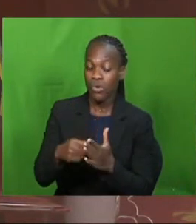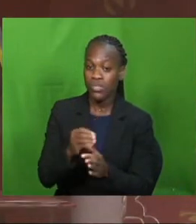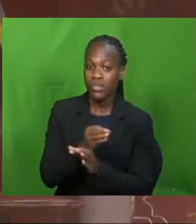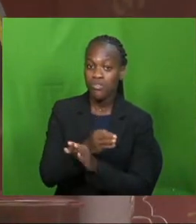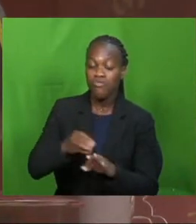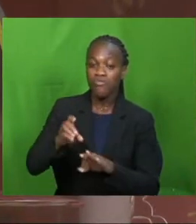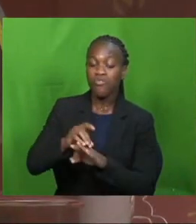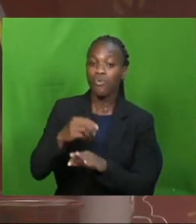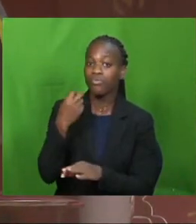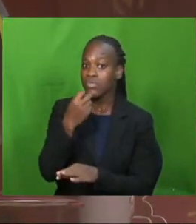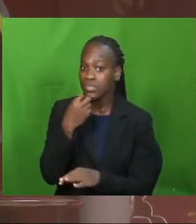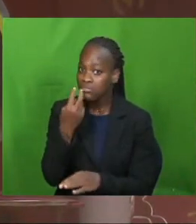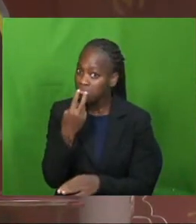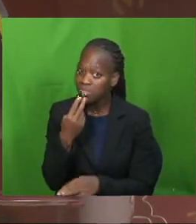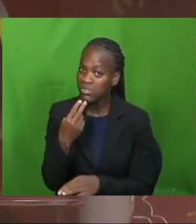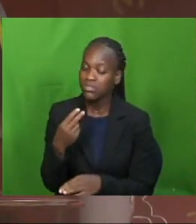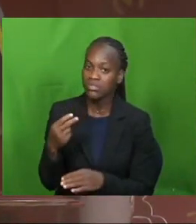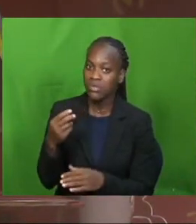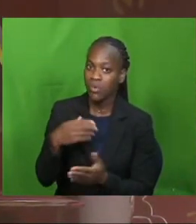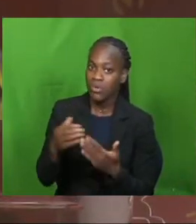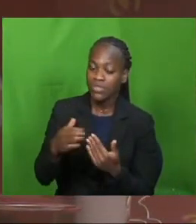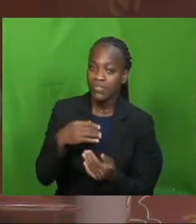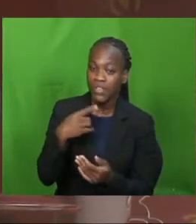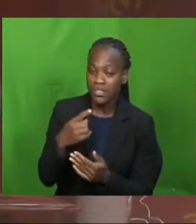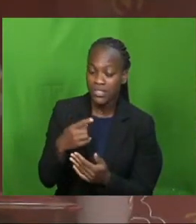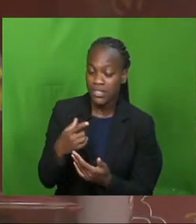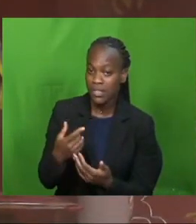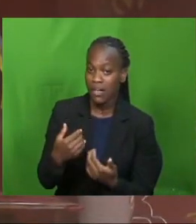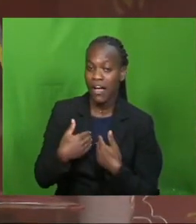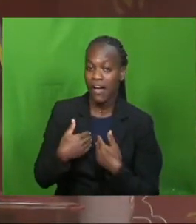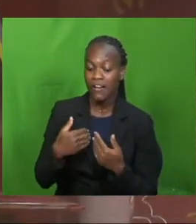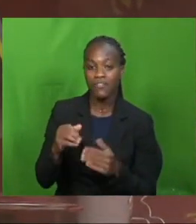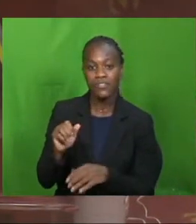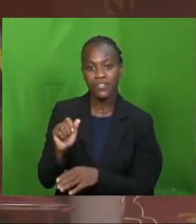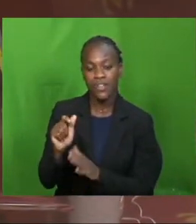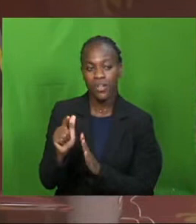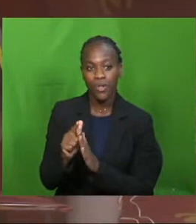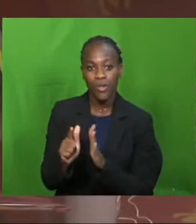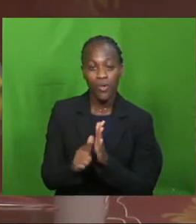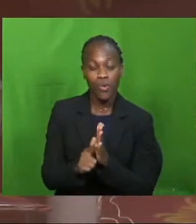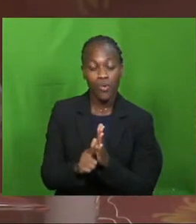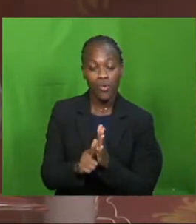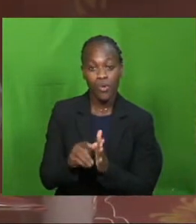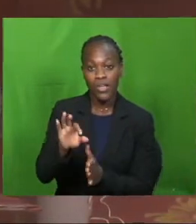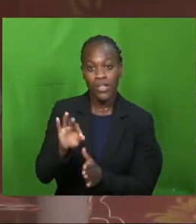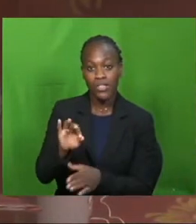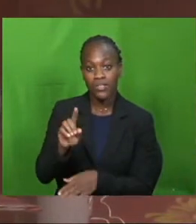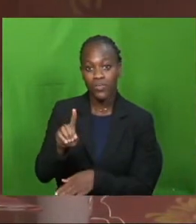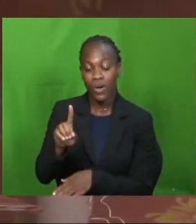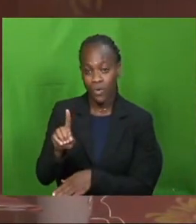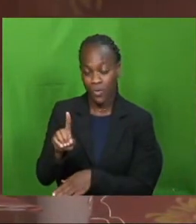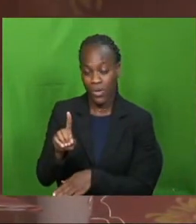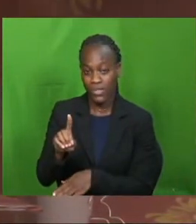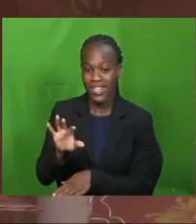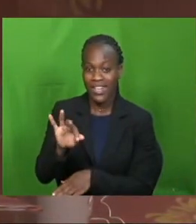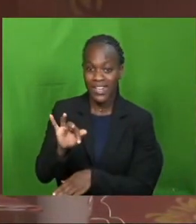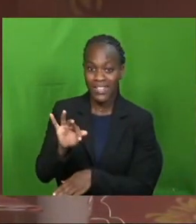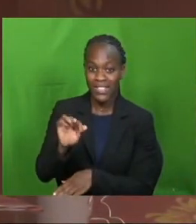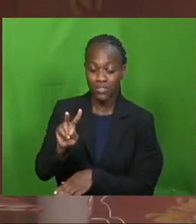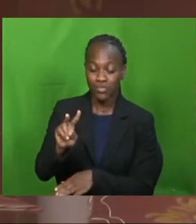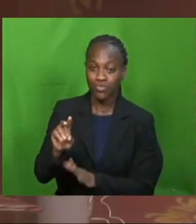expression as captured under Article 21(1) of the 1992 Constitution. Indeed, as